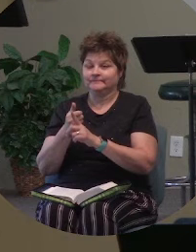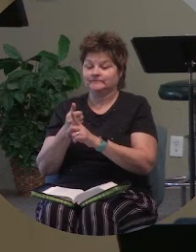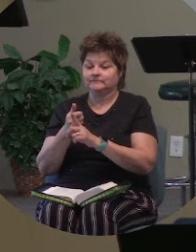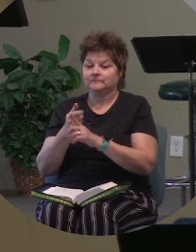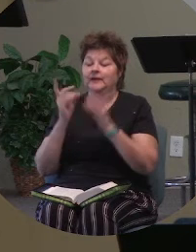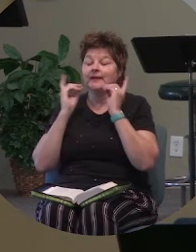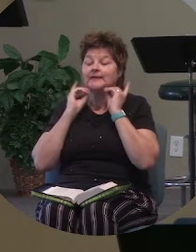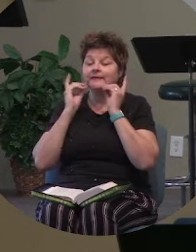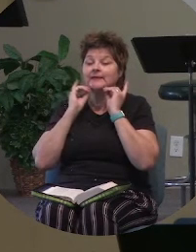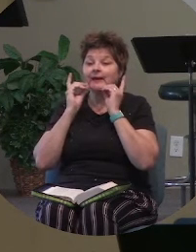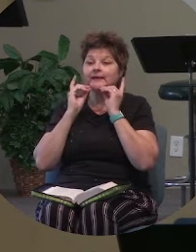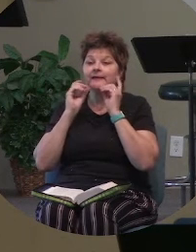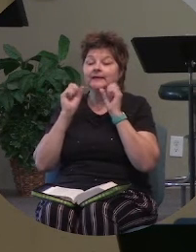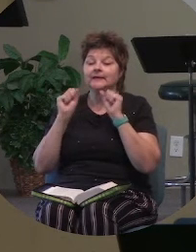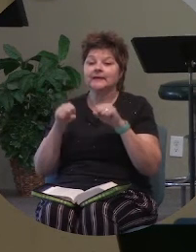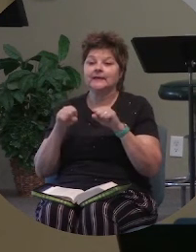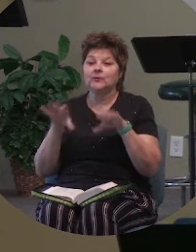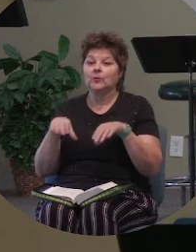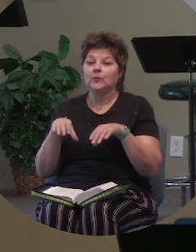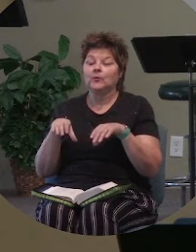Diana can only do so much for Ray,